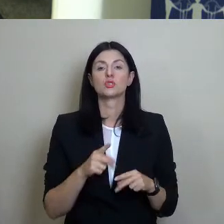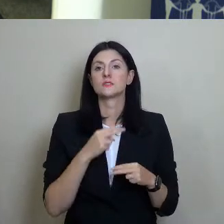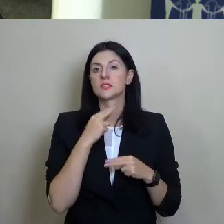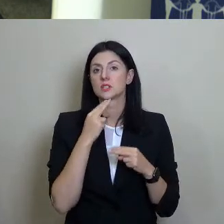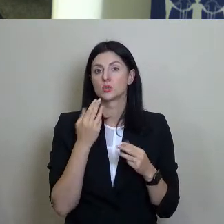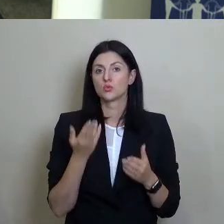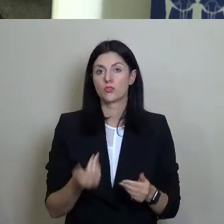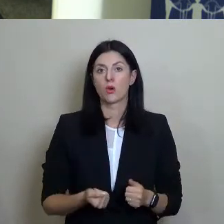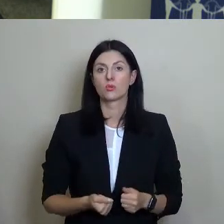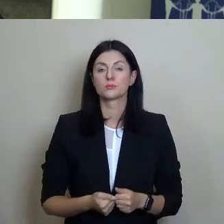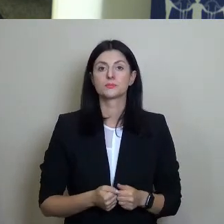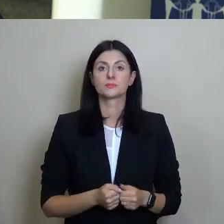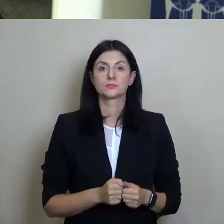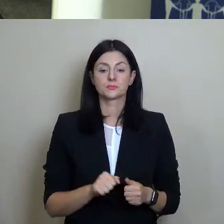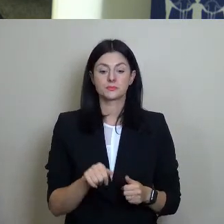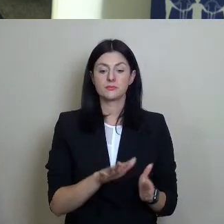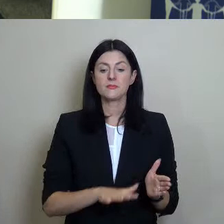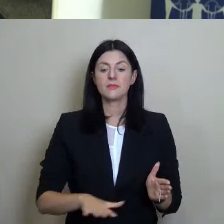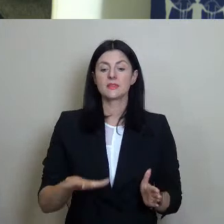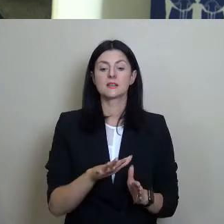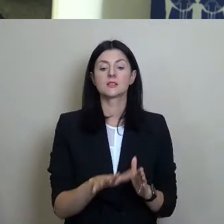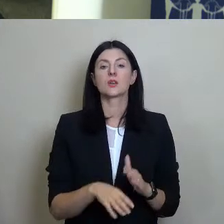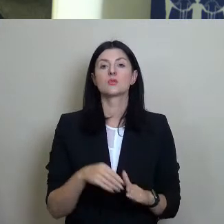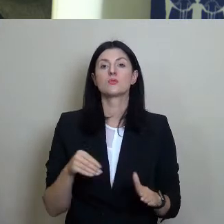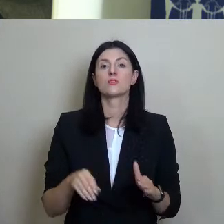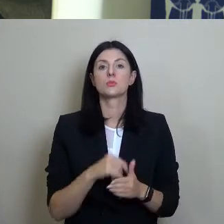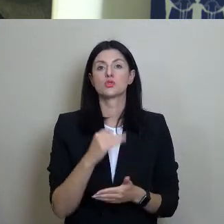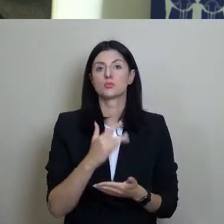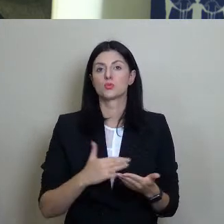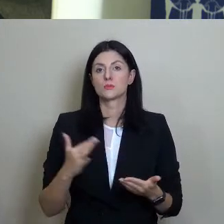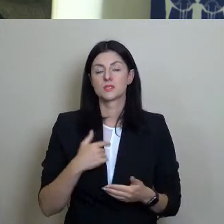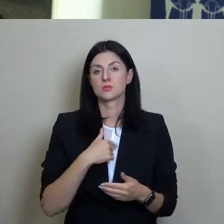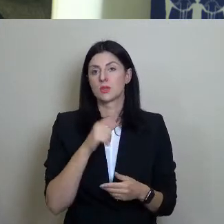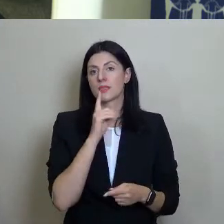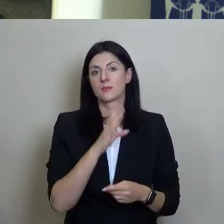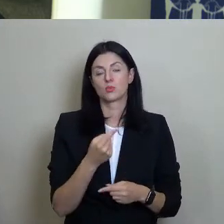have. Pay attention, please, in the territorial